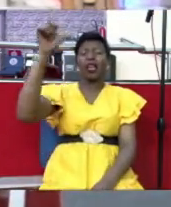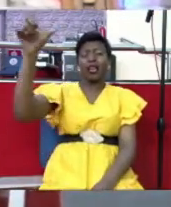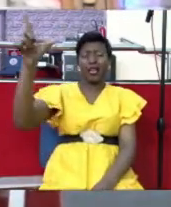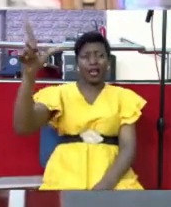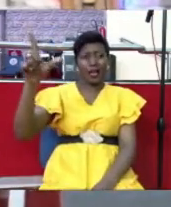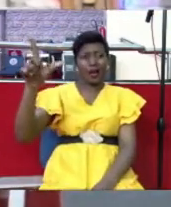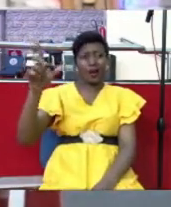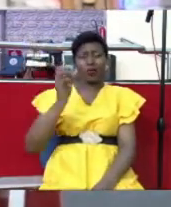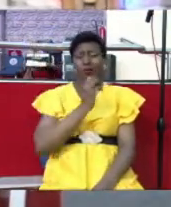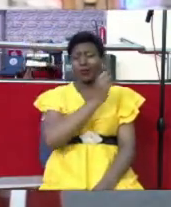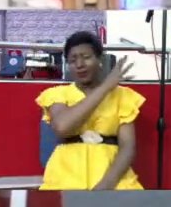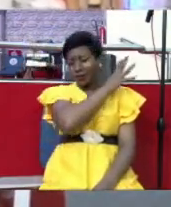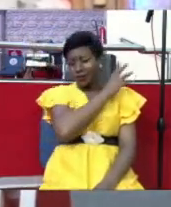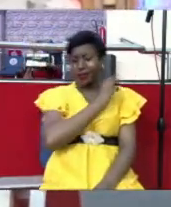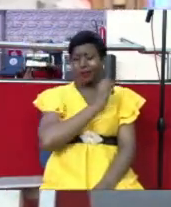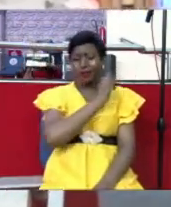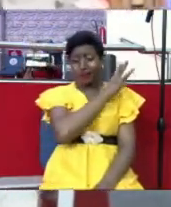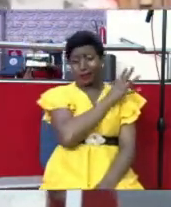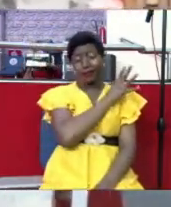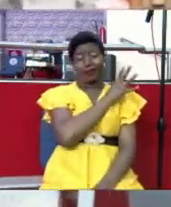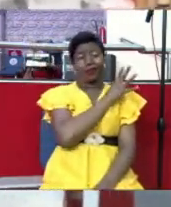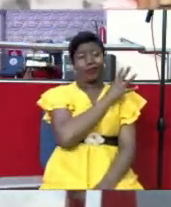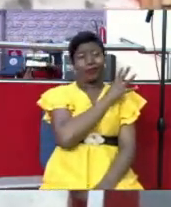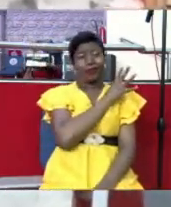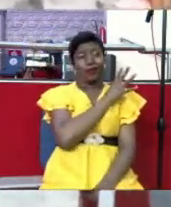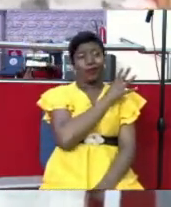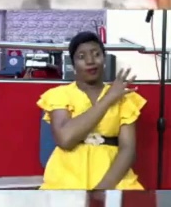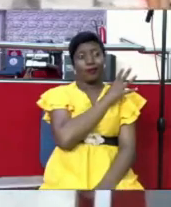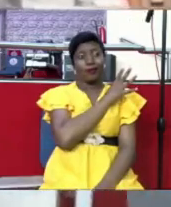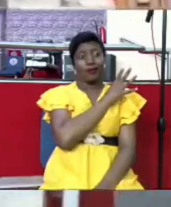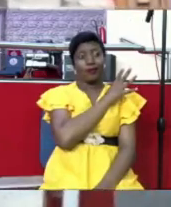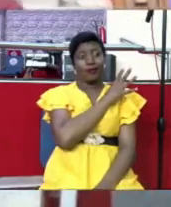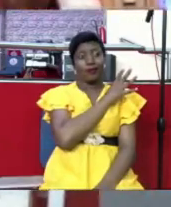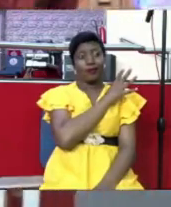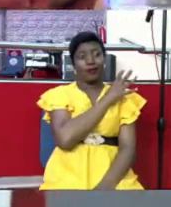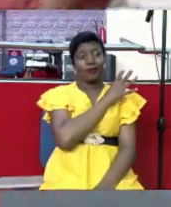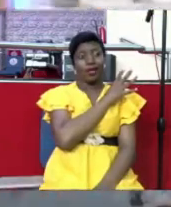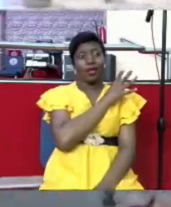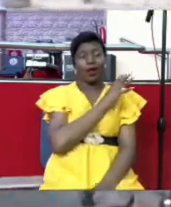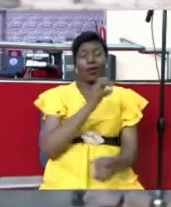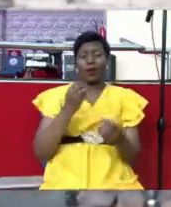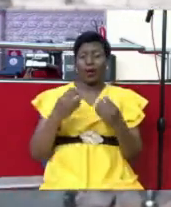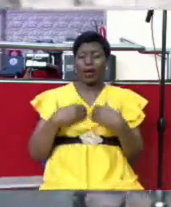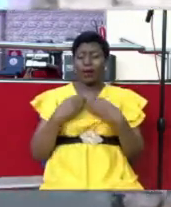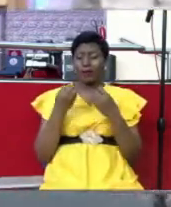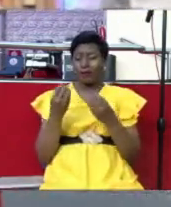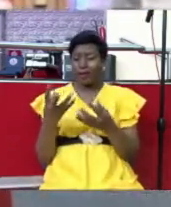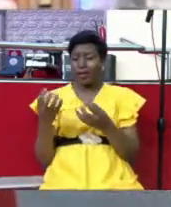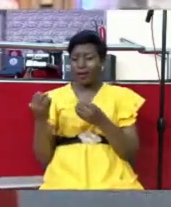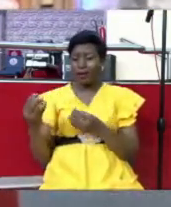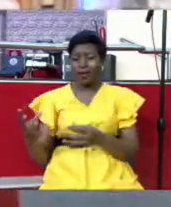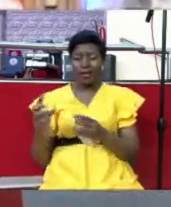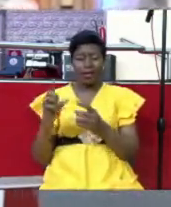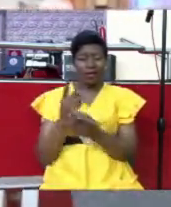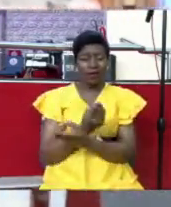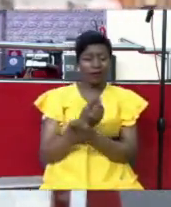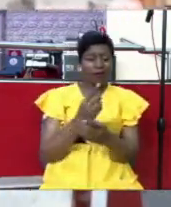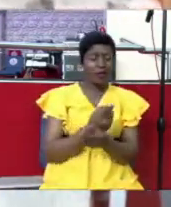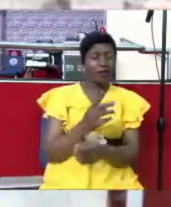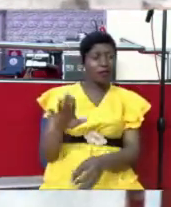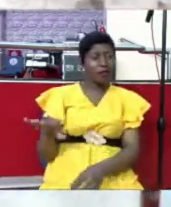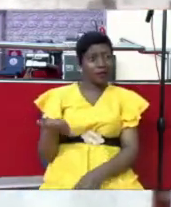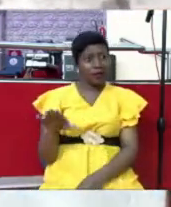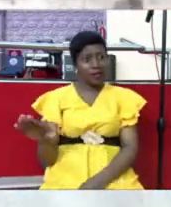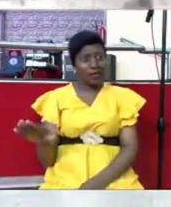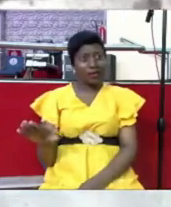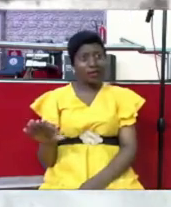Aha, wanaweka ile horn speaker ambayo inapiga kelele. Yule yuko pale, mwingine yuko hapa, mwingine yuko kule. But by the time they are walking out of that church,